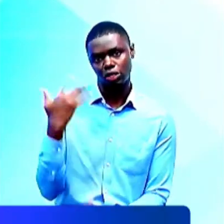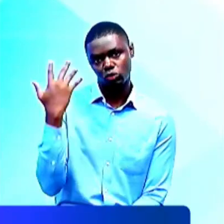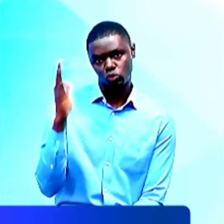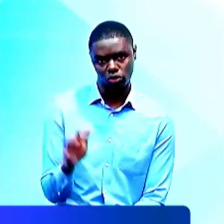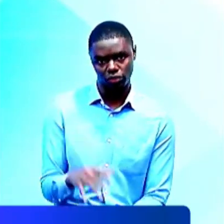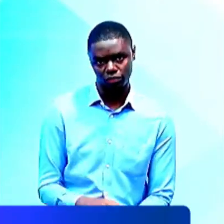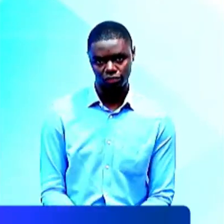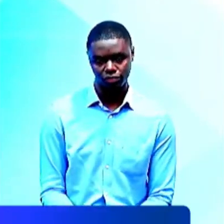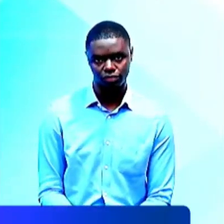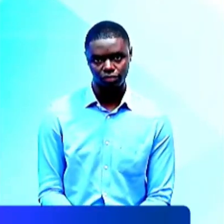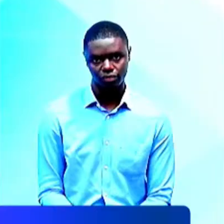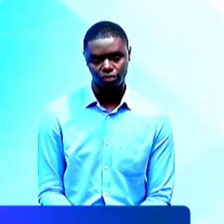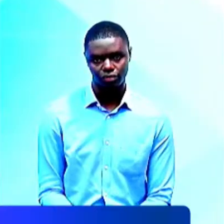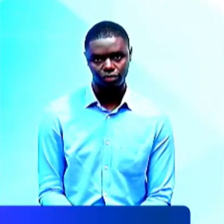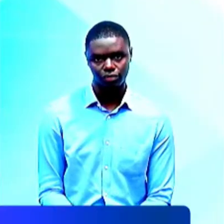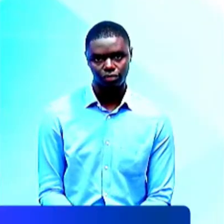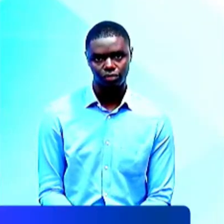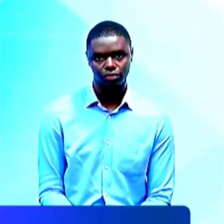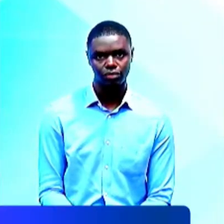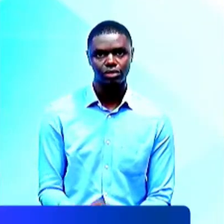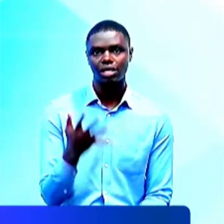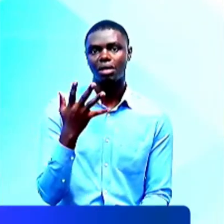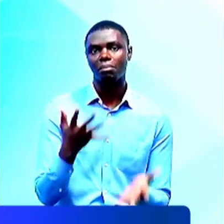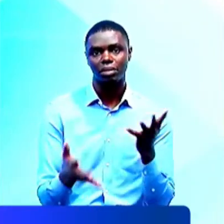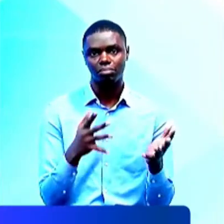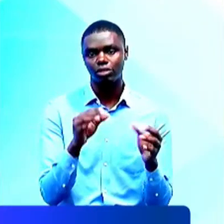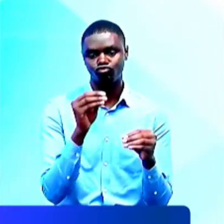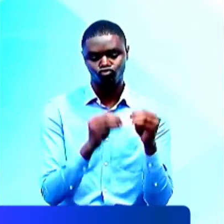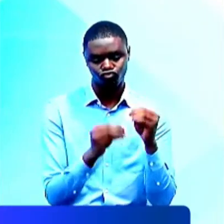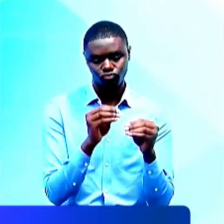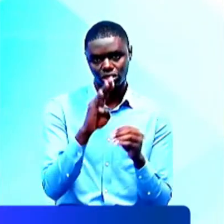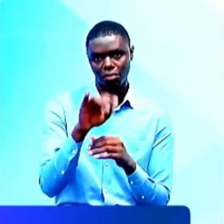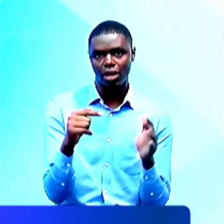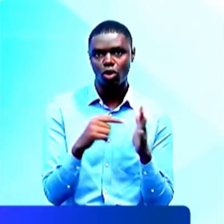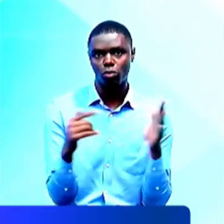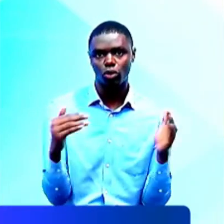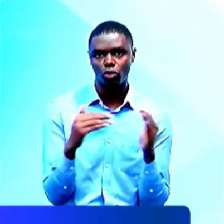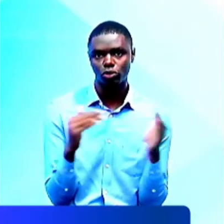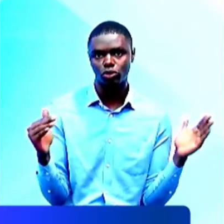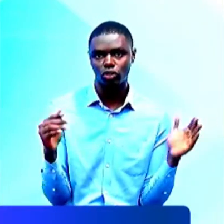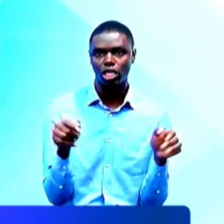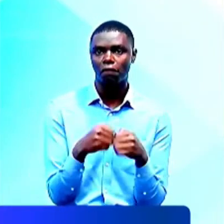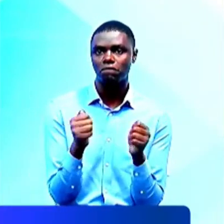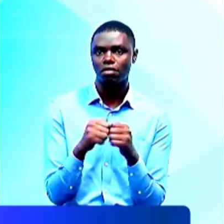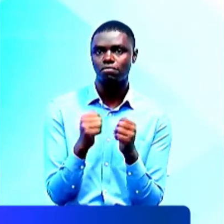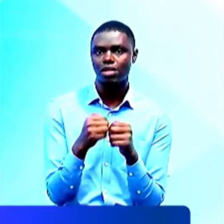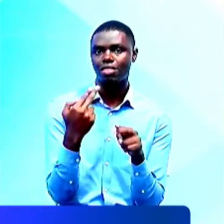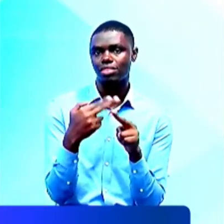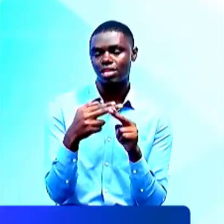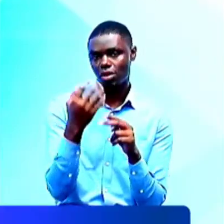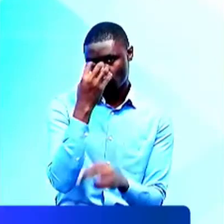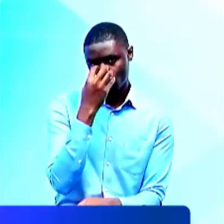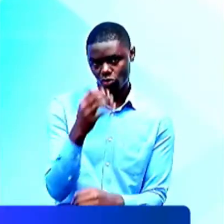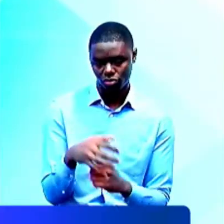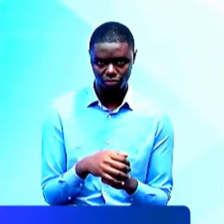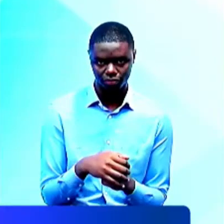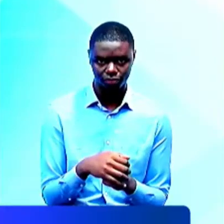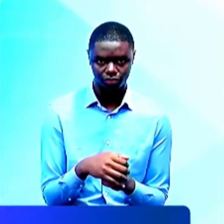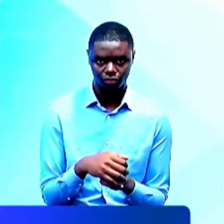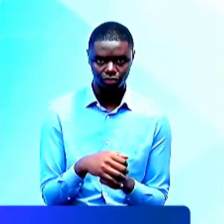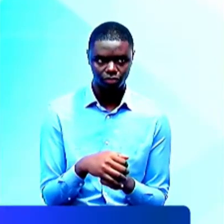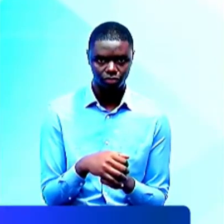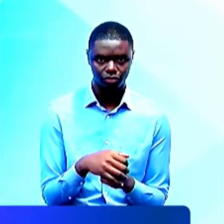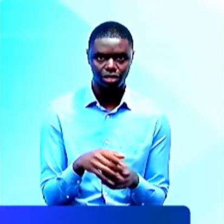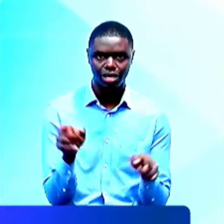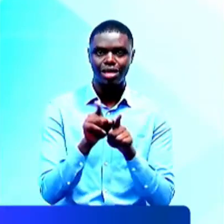think maybe it's a scheme by opposition to tarnish the name of President Ruto. And as